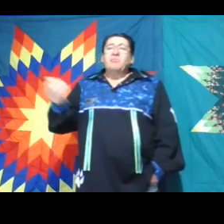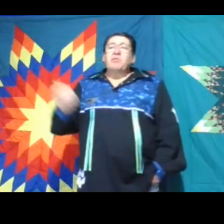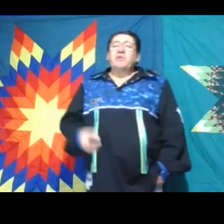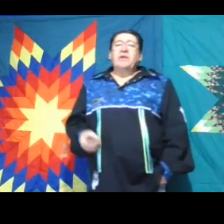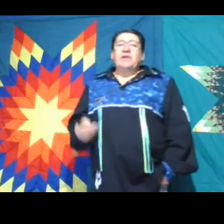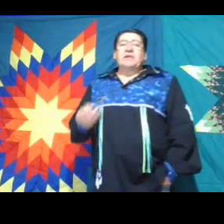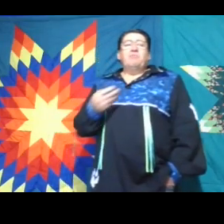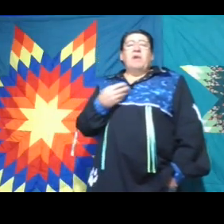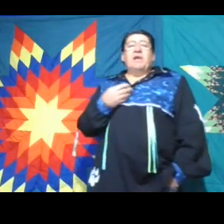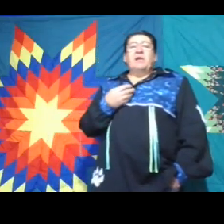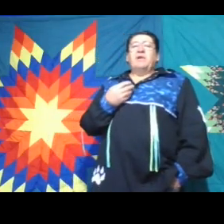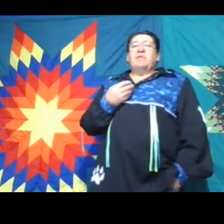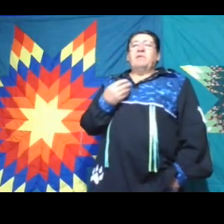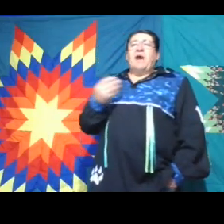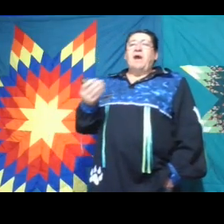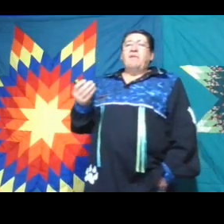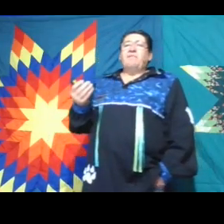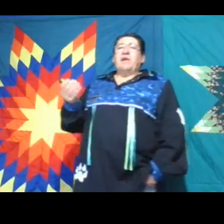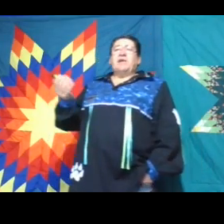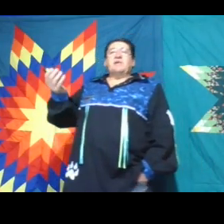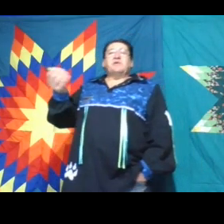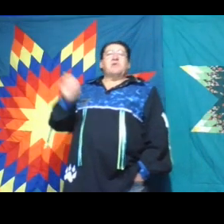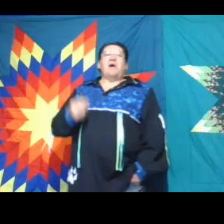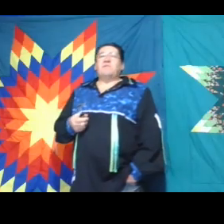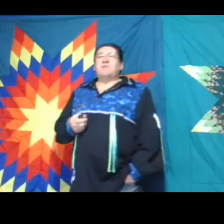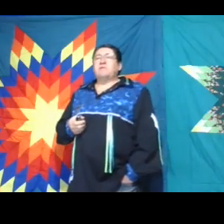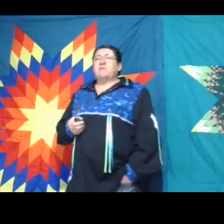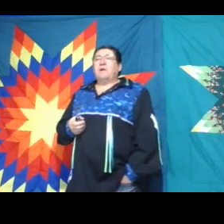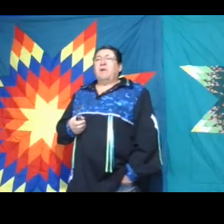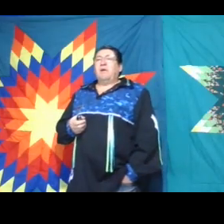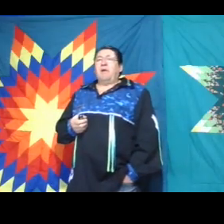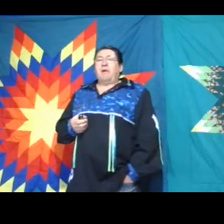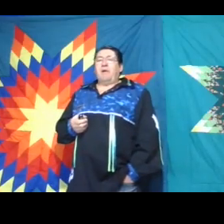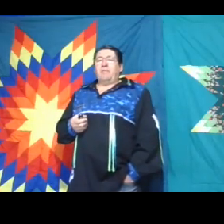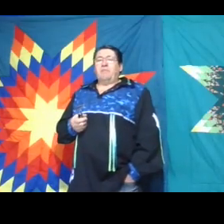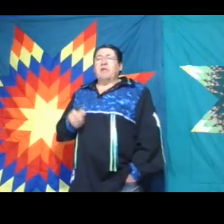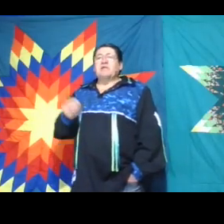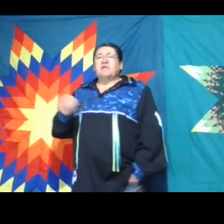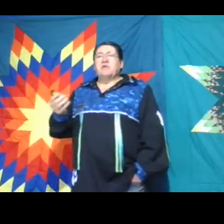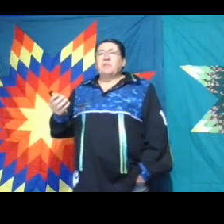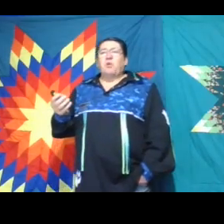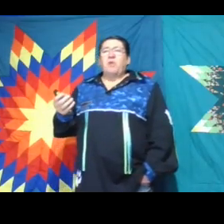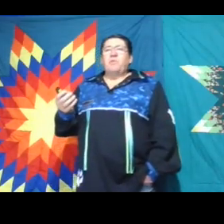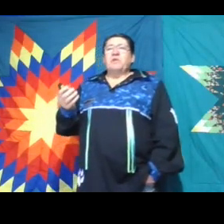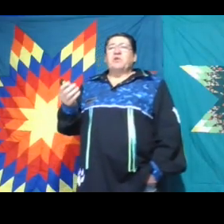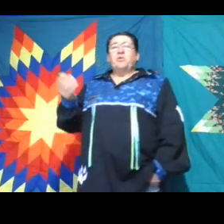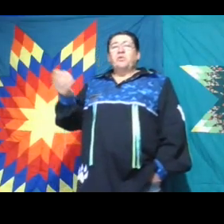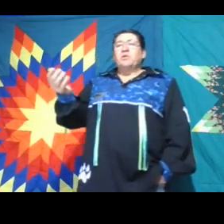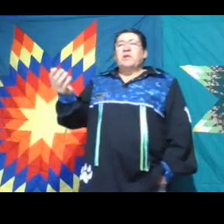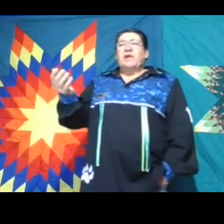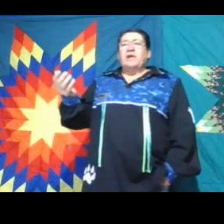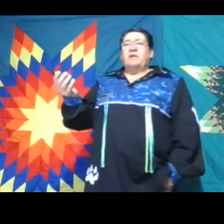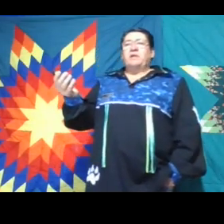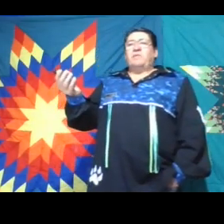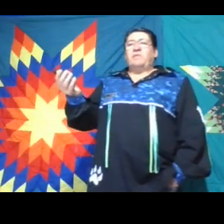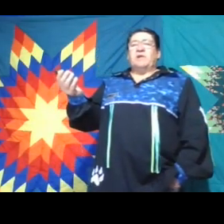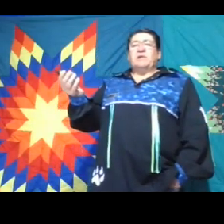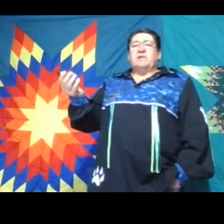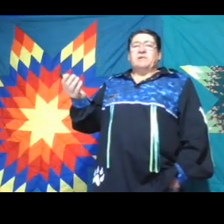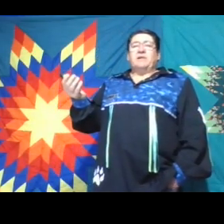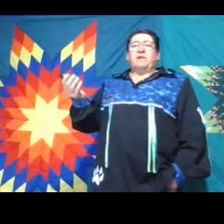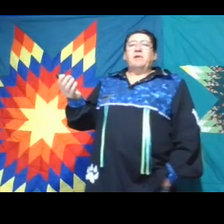Some communities may not even have a driver's registry department to go take a